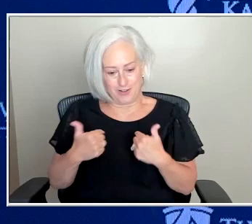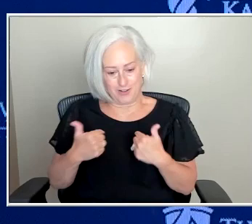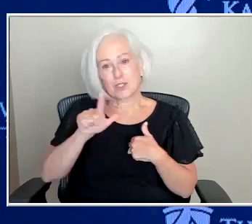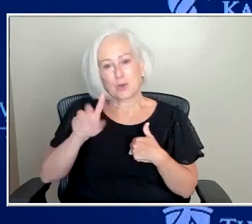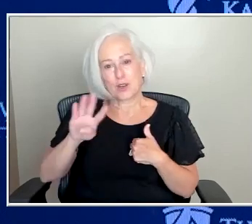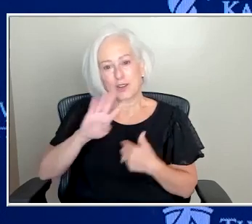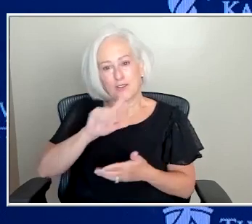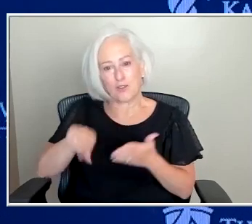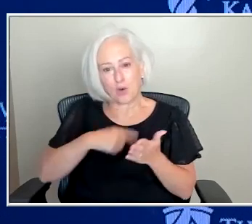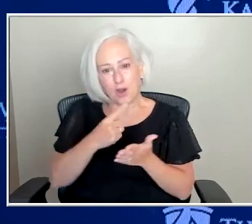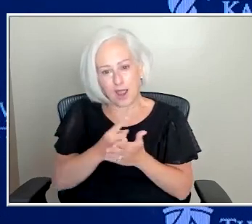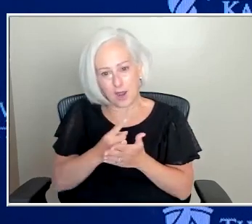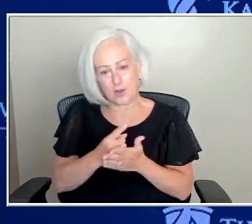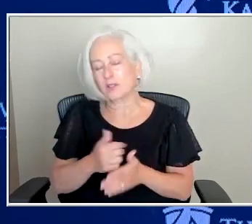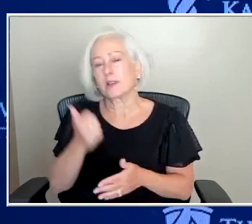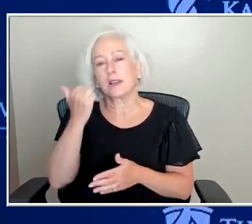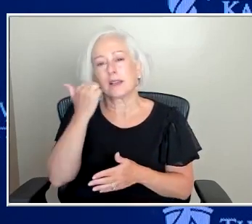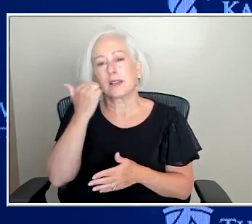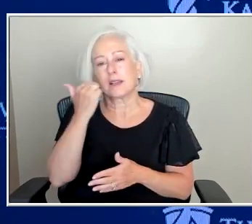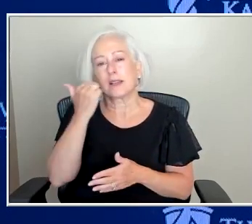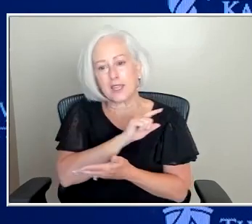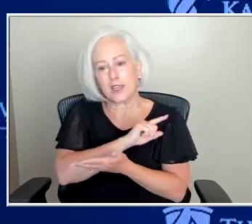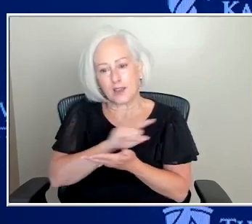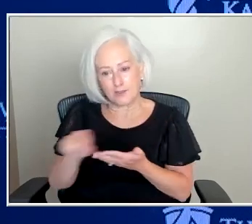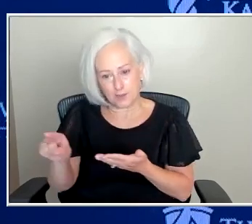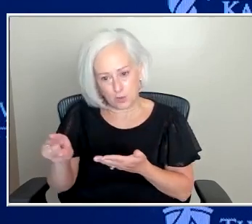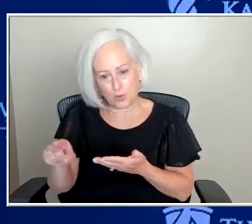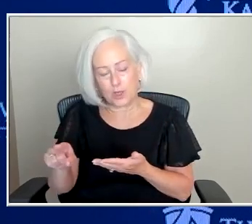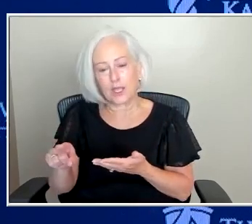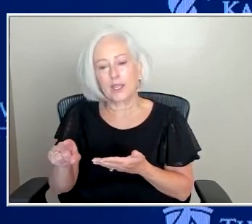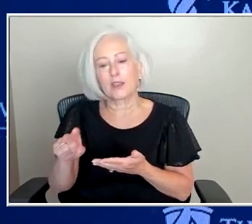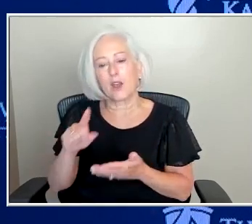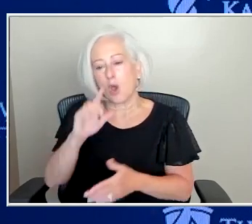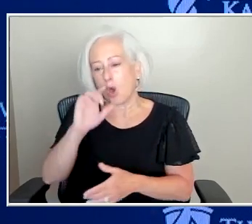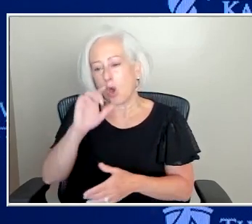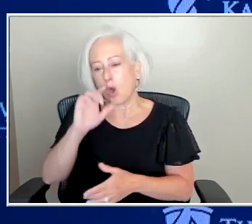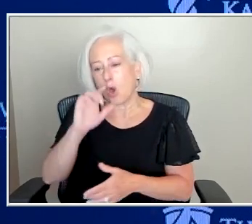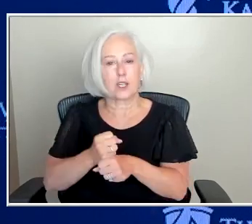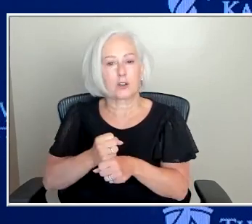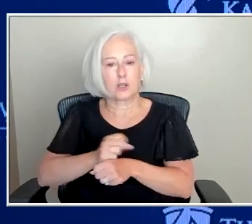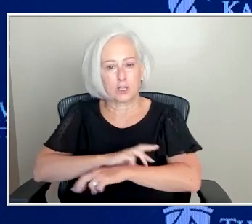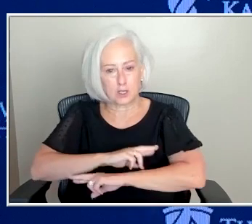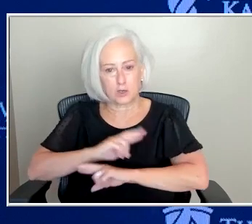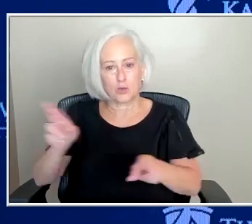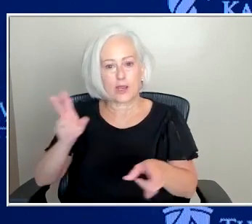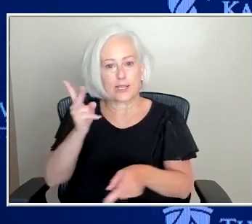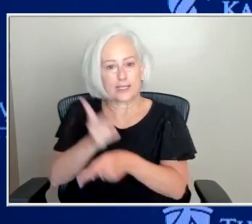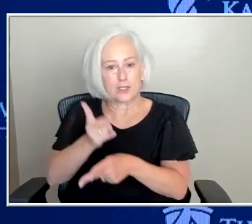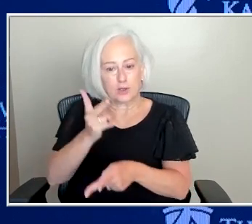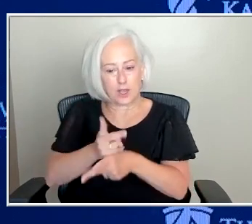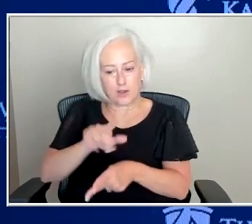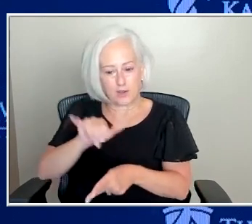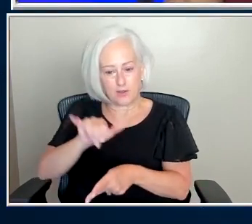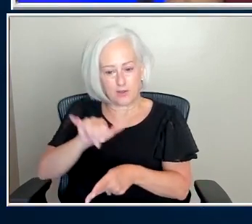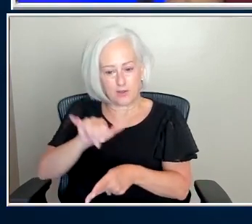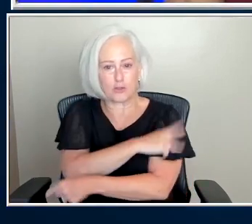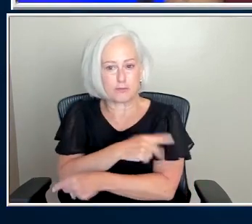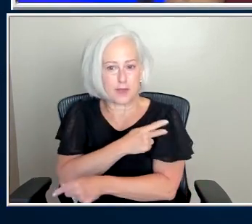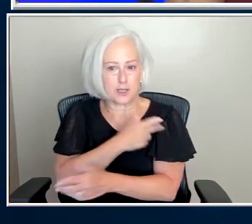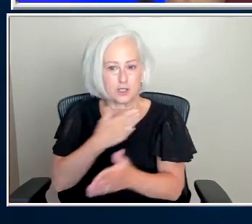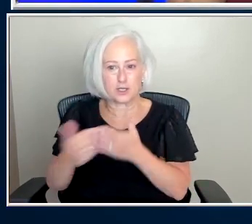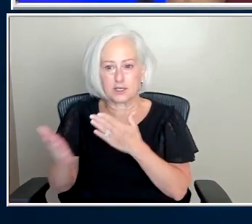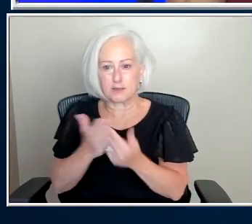week, 365 days a year, who stands on the ready to take care of an injured patient, no matter what time of day that may be. So we talk